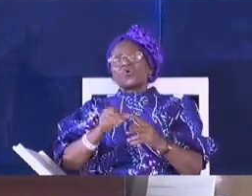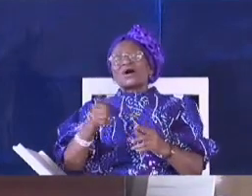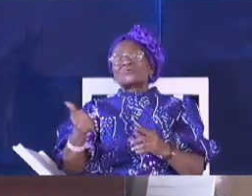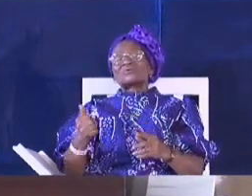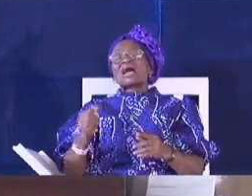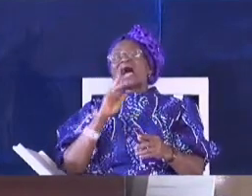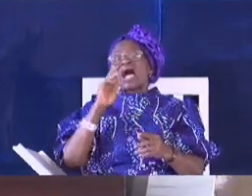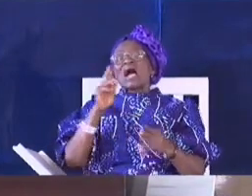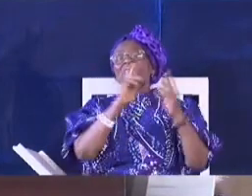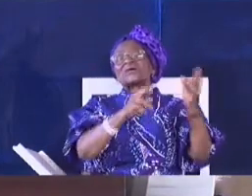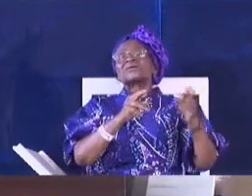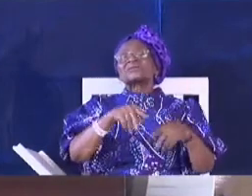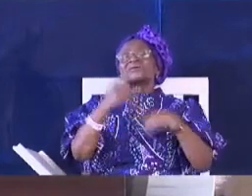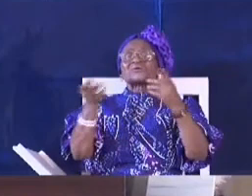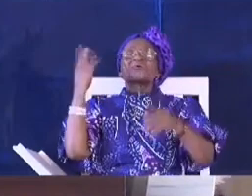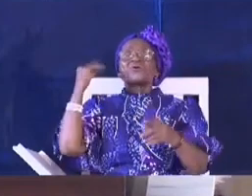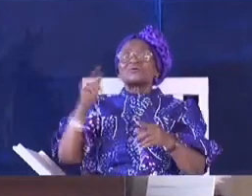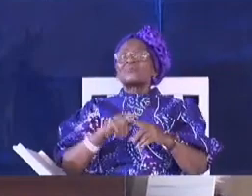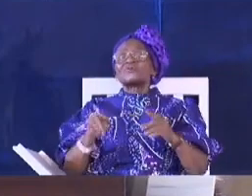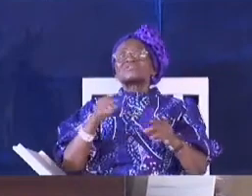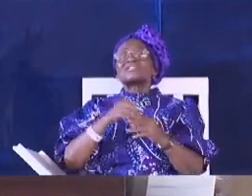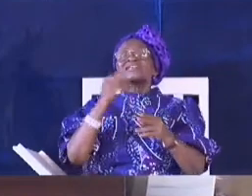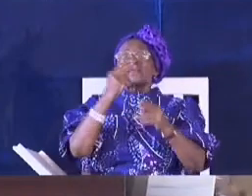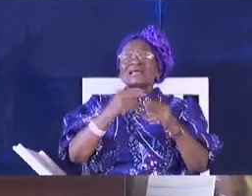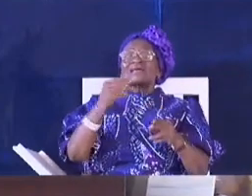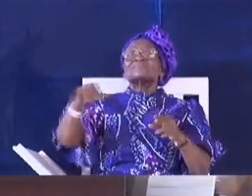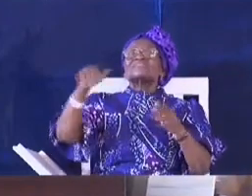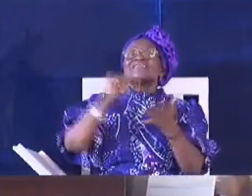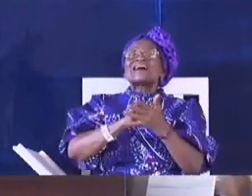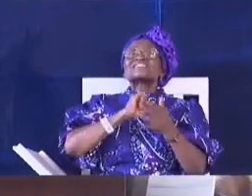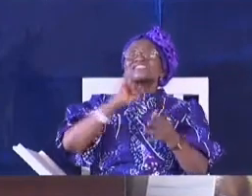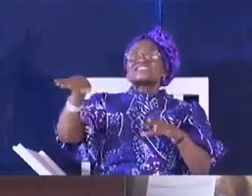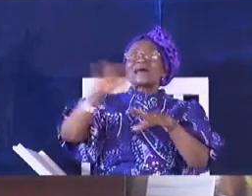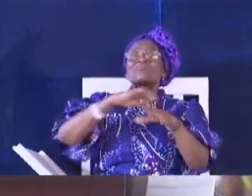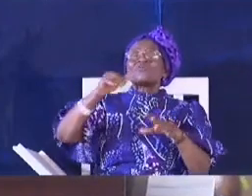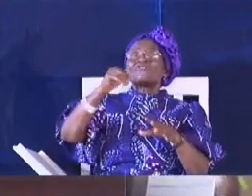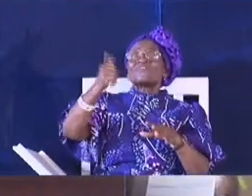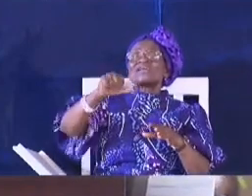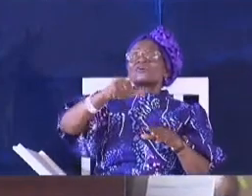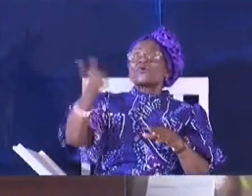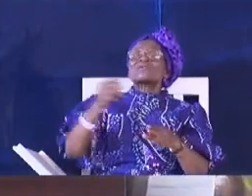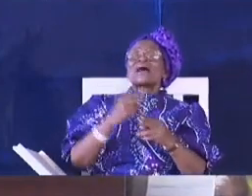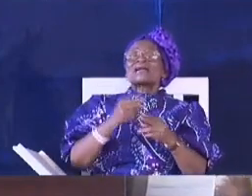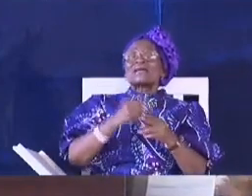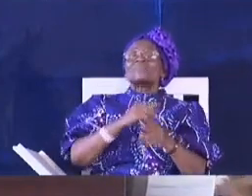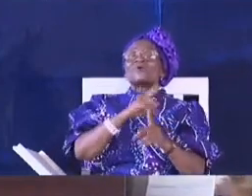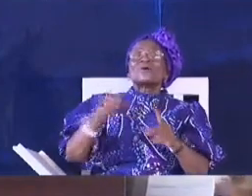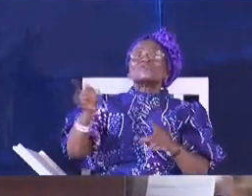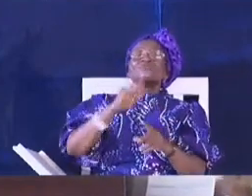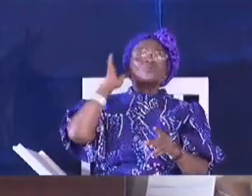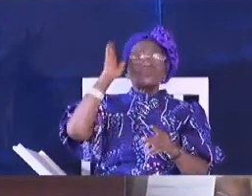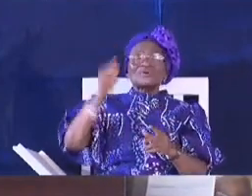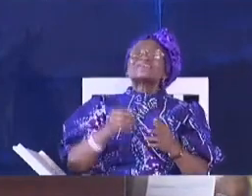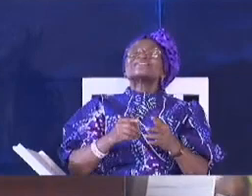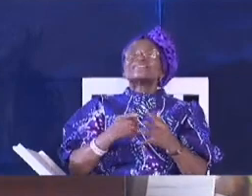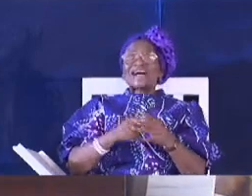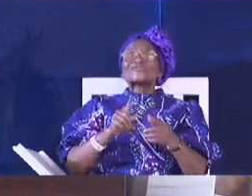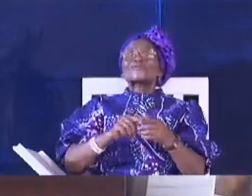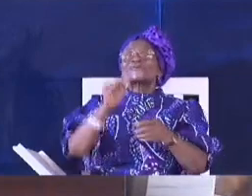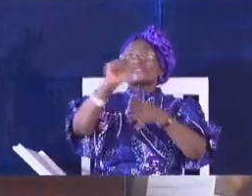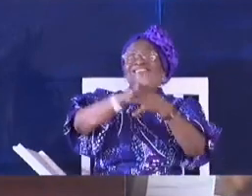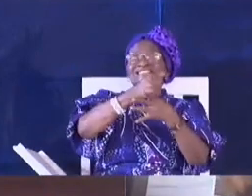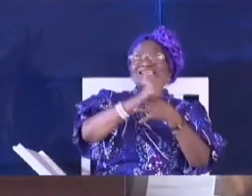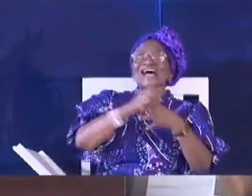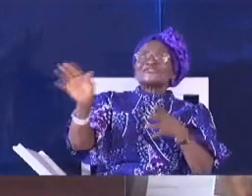gone. But in the name that's above every other name, when you are beginning to share your testimony during the next